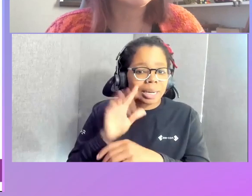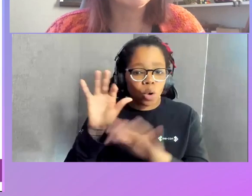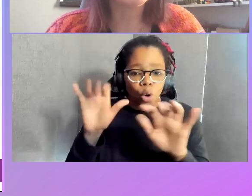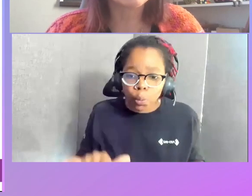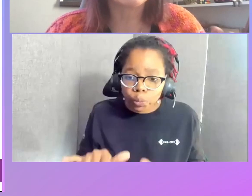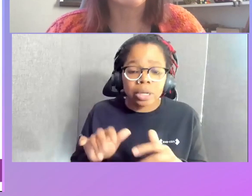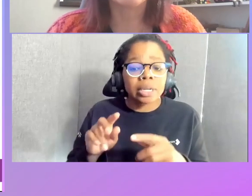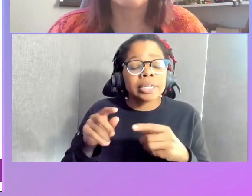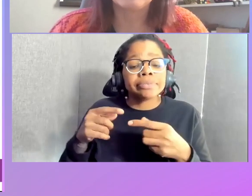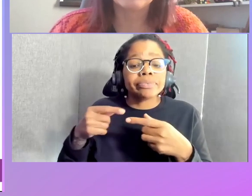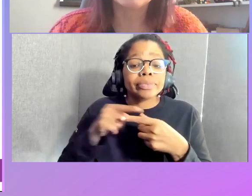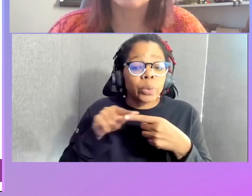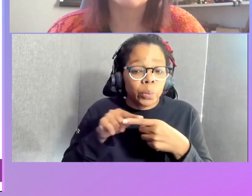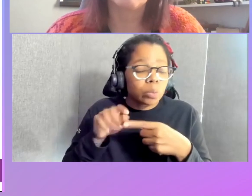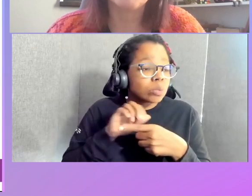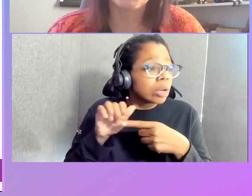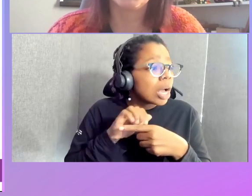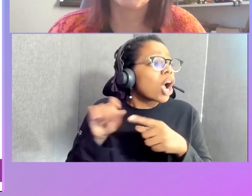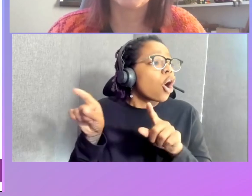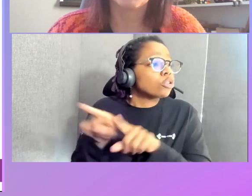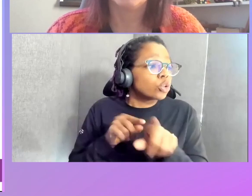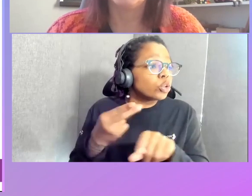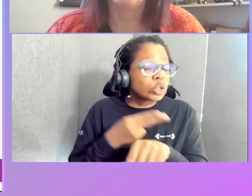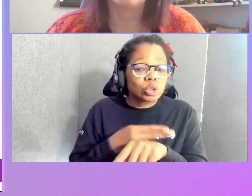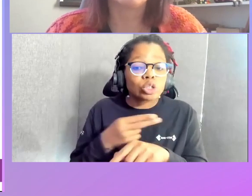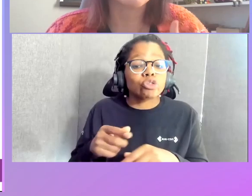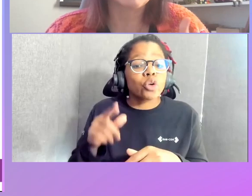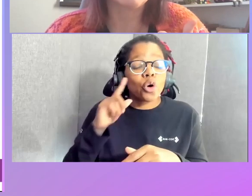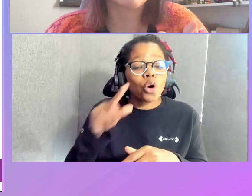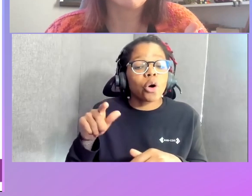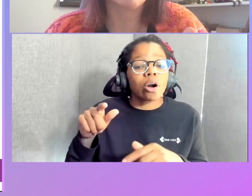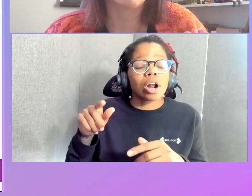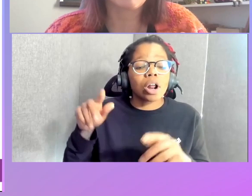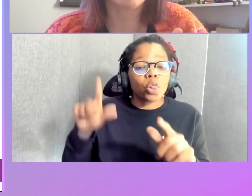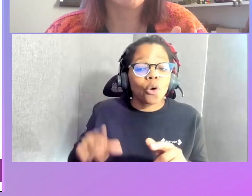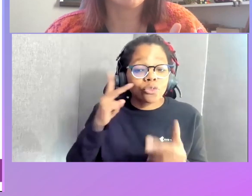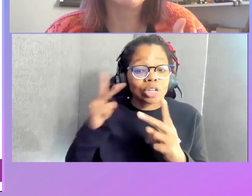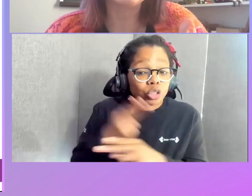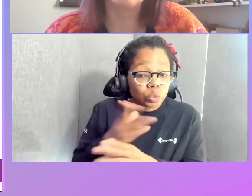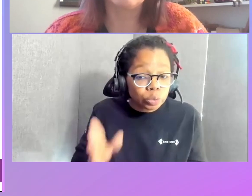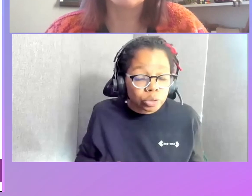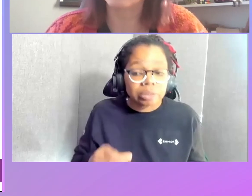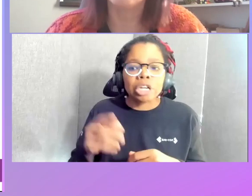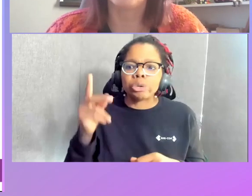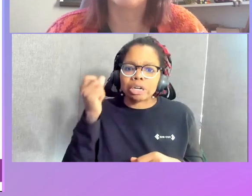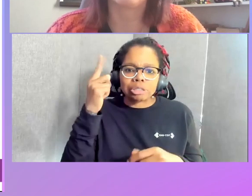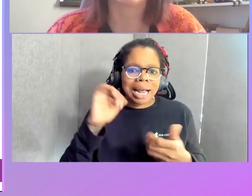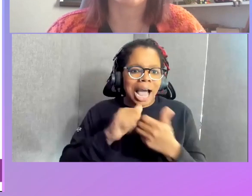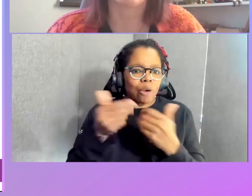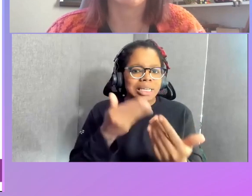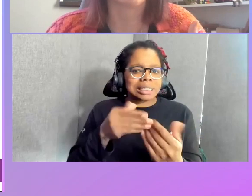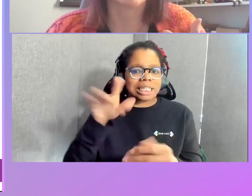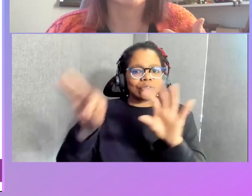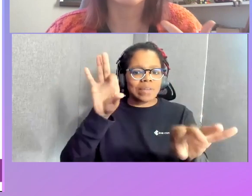And you can use that in usability testing with low vision users. You will get understanding about how easily discoverable